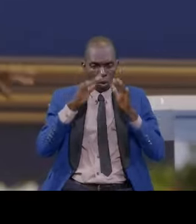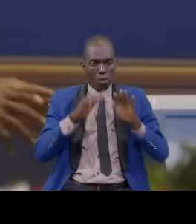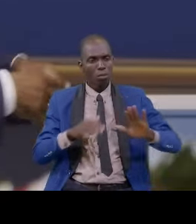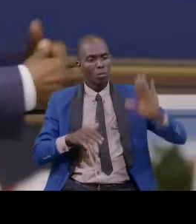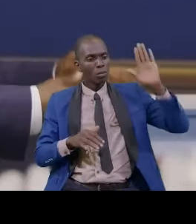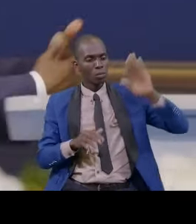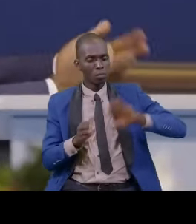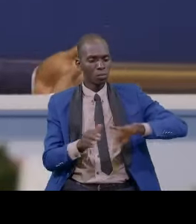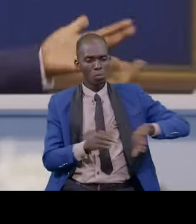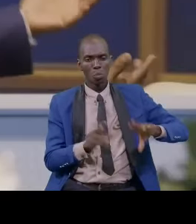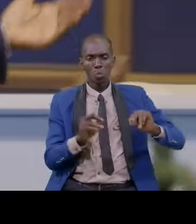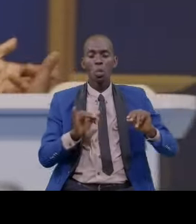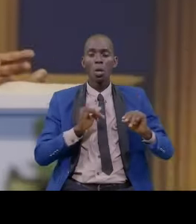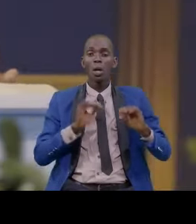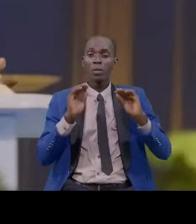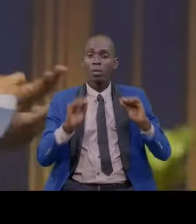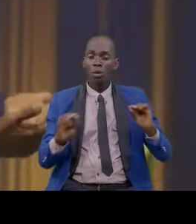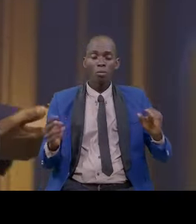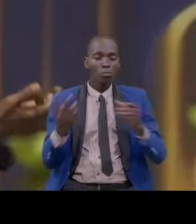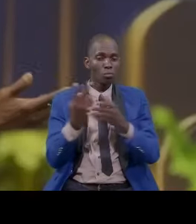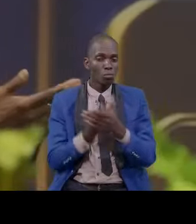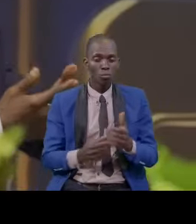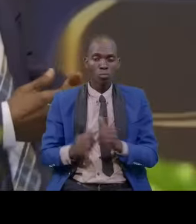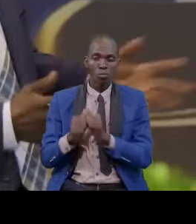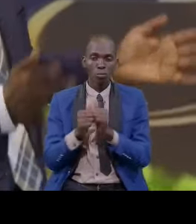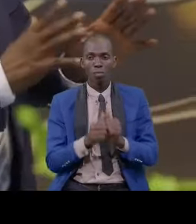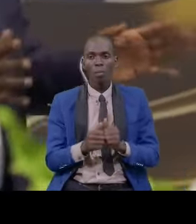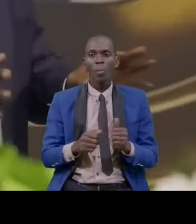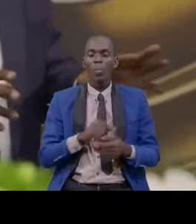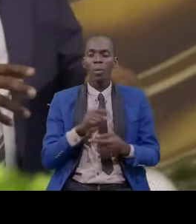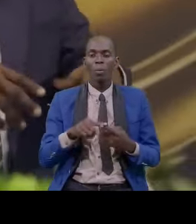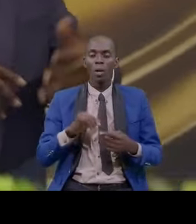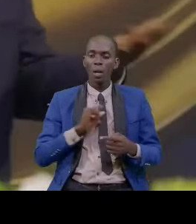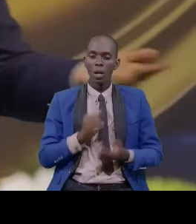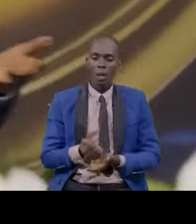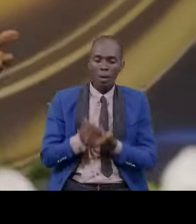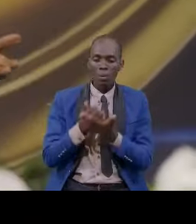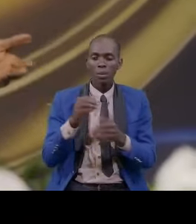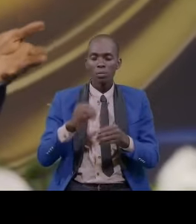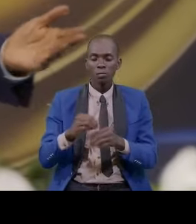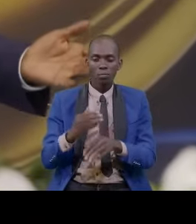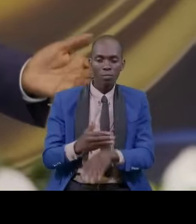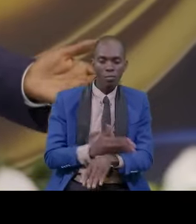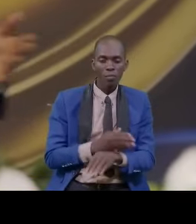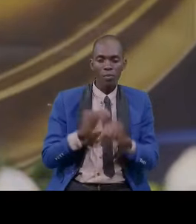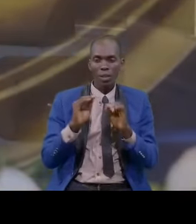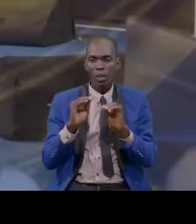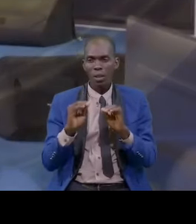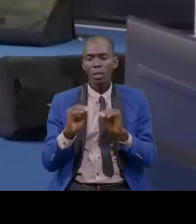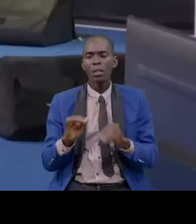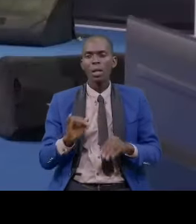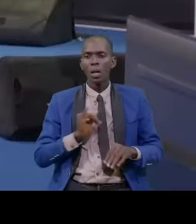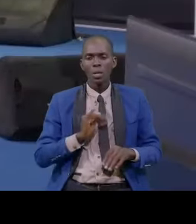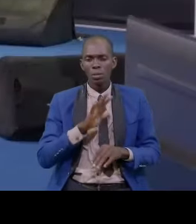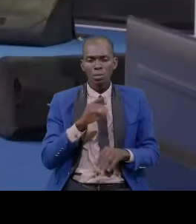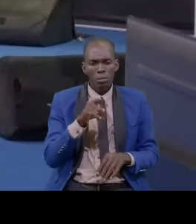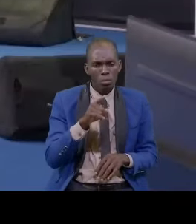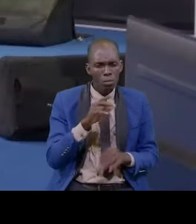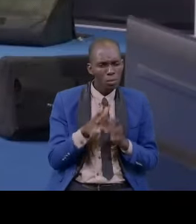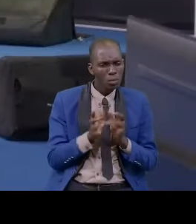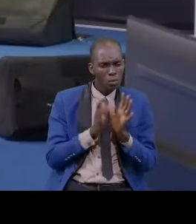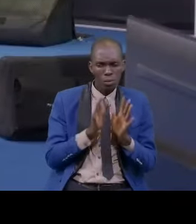when I, you know, helped them in tutorials, in remedial teaching, I didn't say, are you a Christian, are you a Muslim?